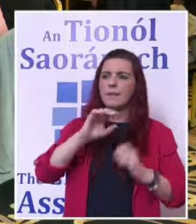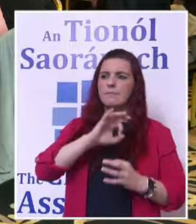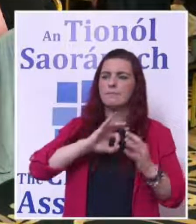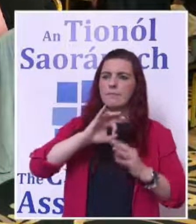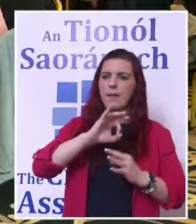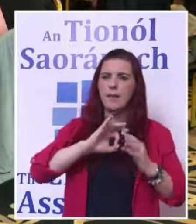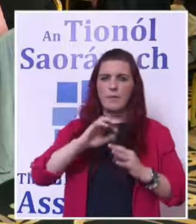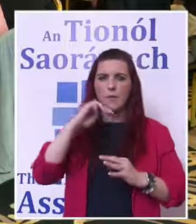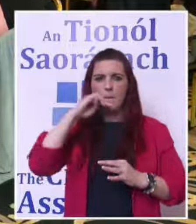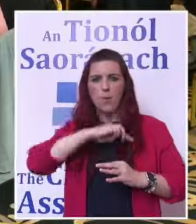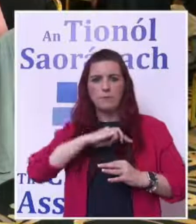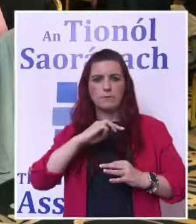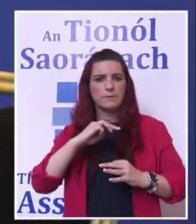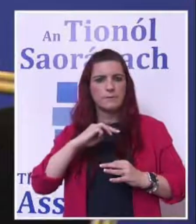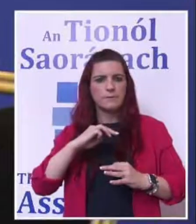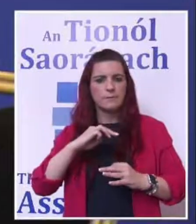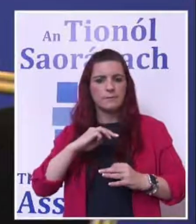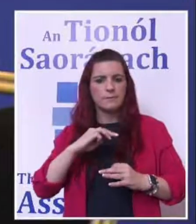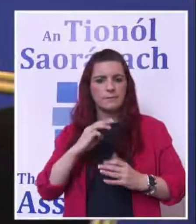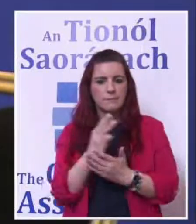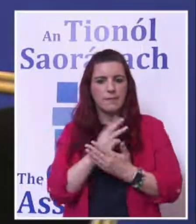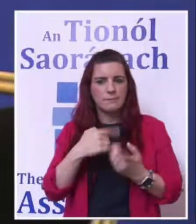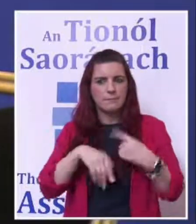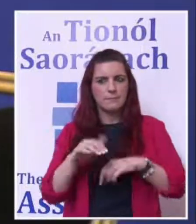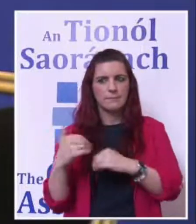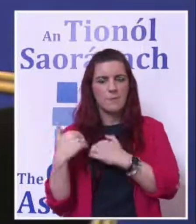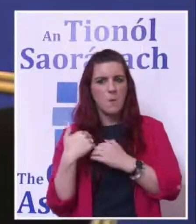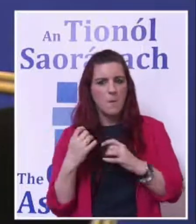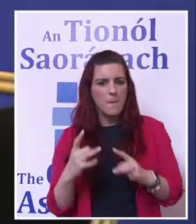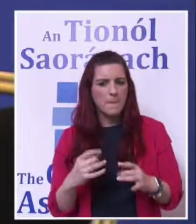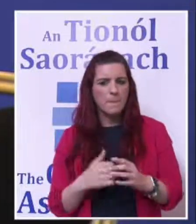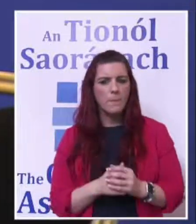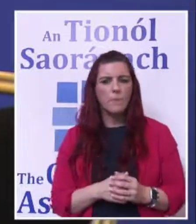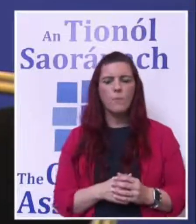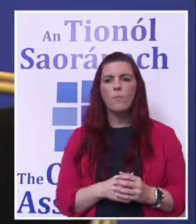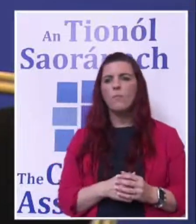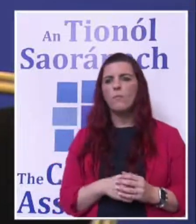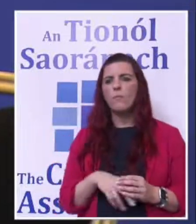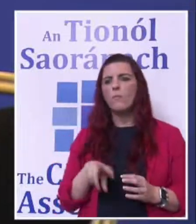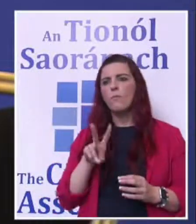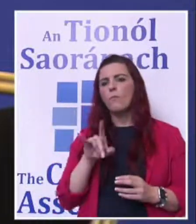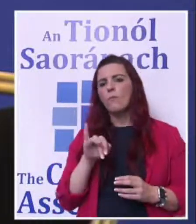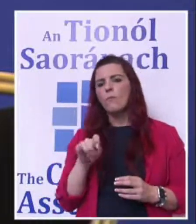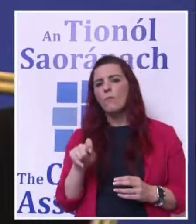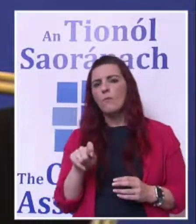part and a very, very well met point. EAG,